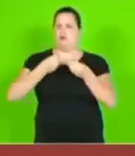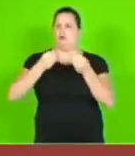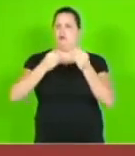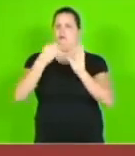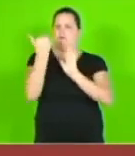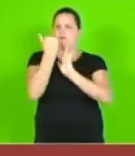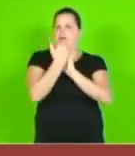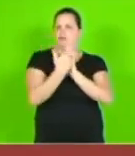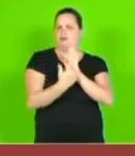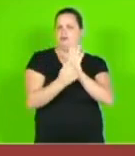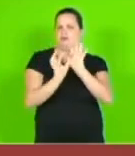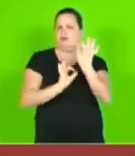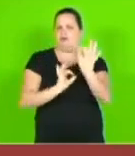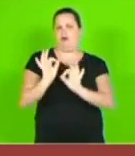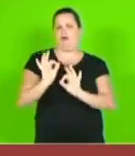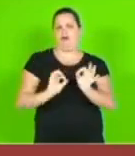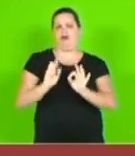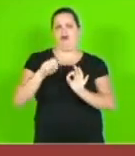And